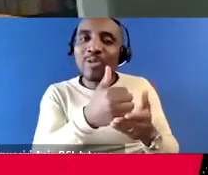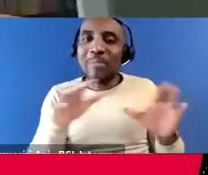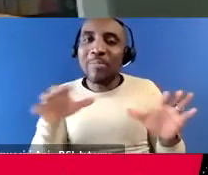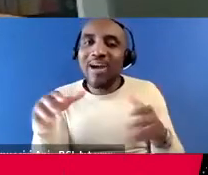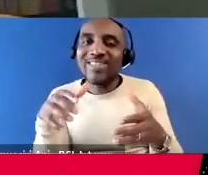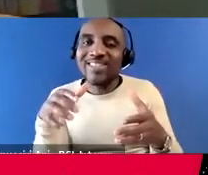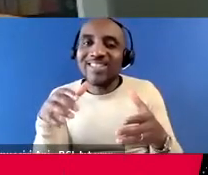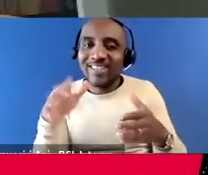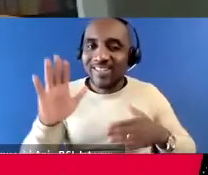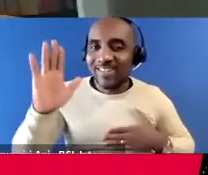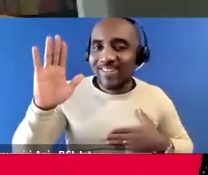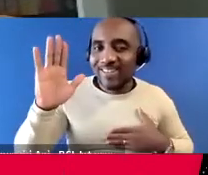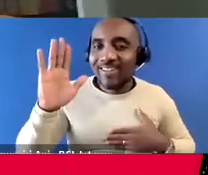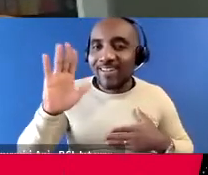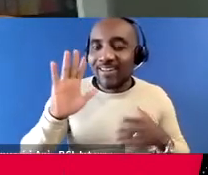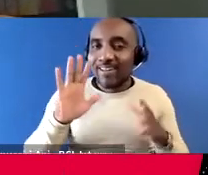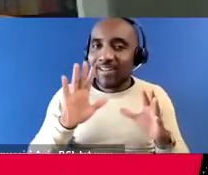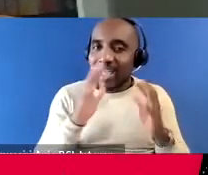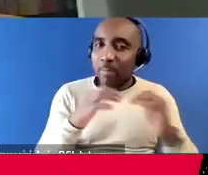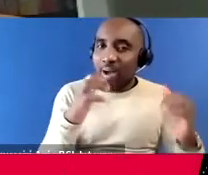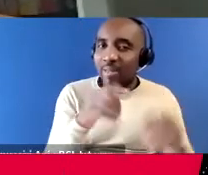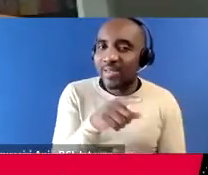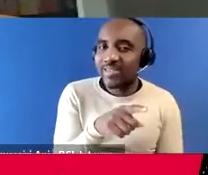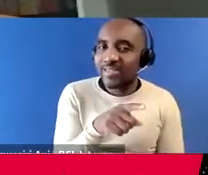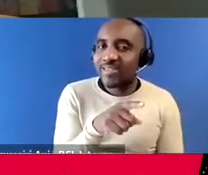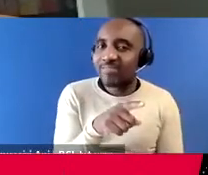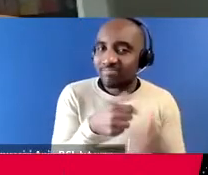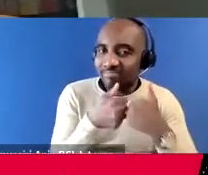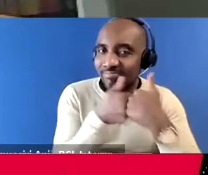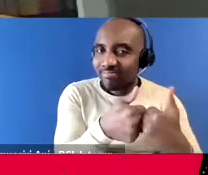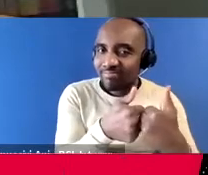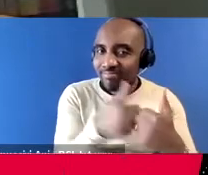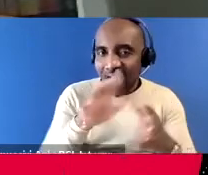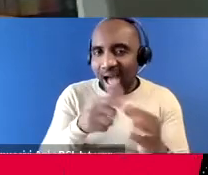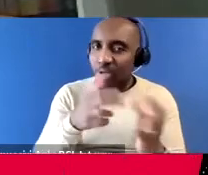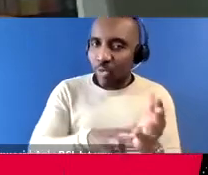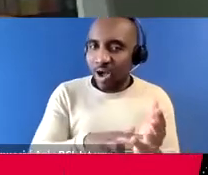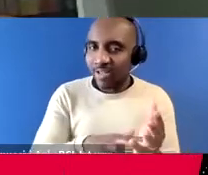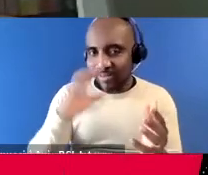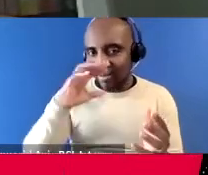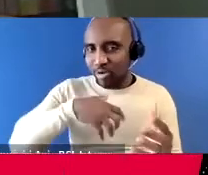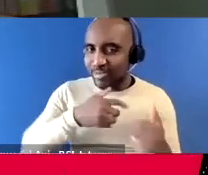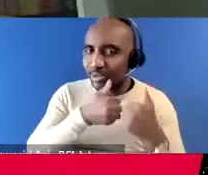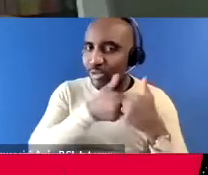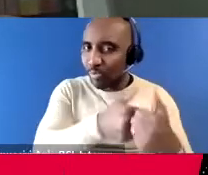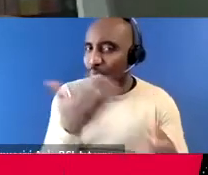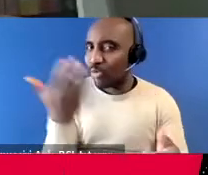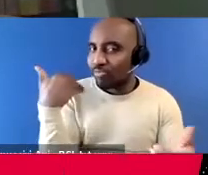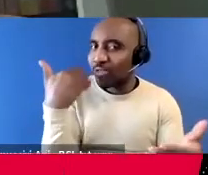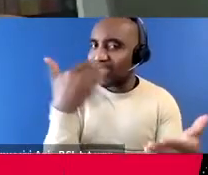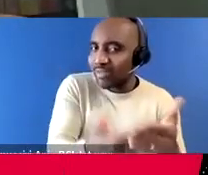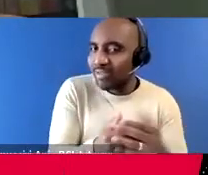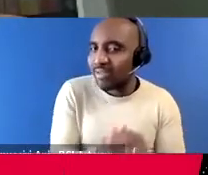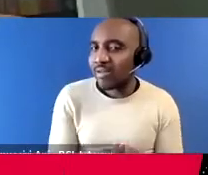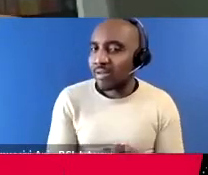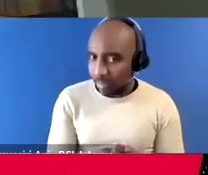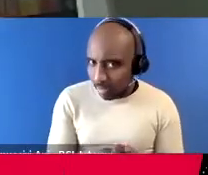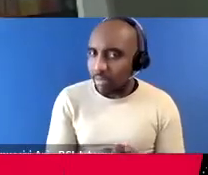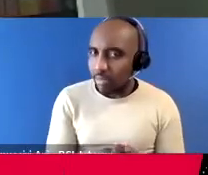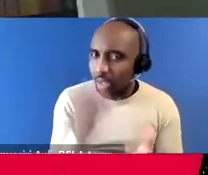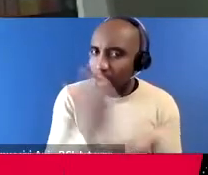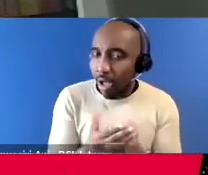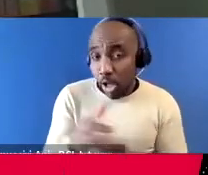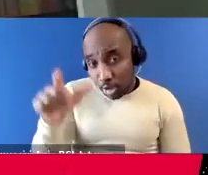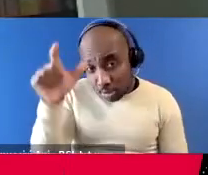party in parliament, which is allied with Erdogan in recent years. So, and indeed, Turkey is the